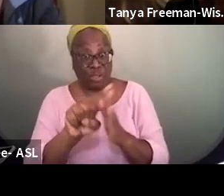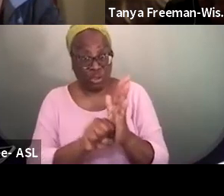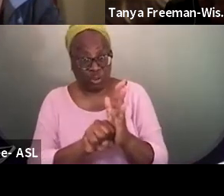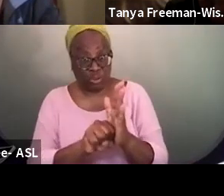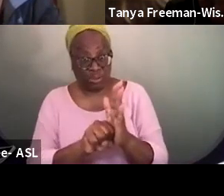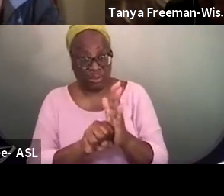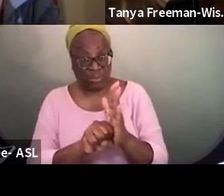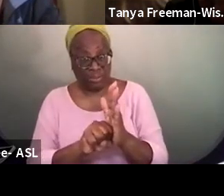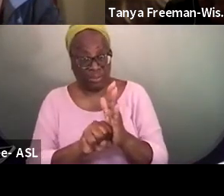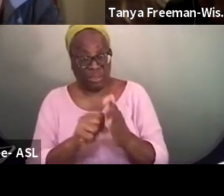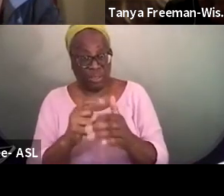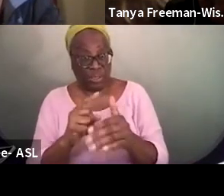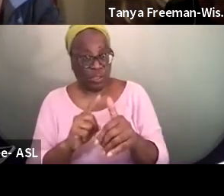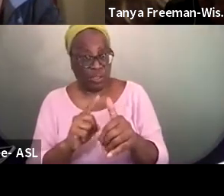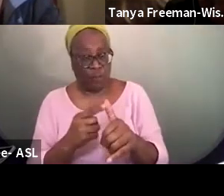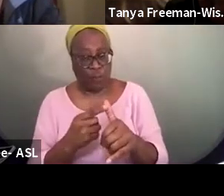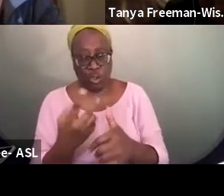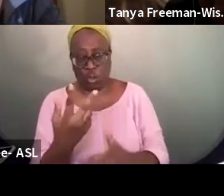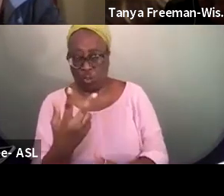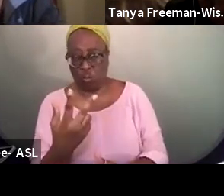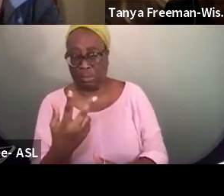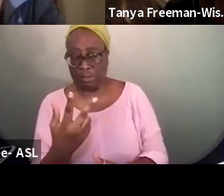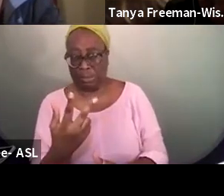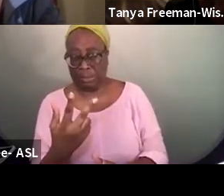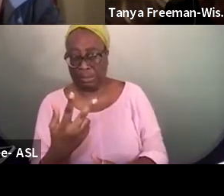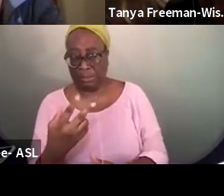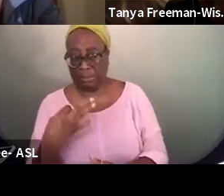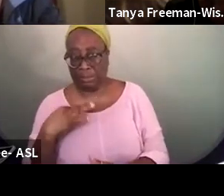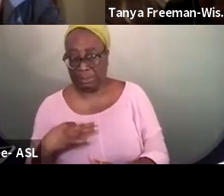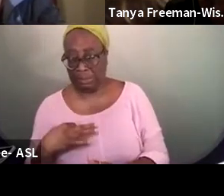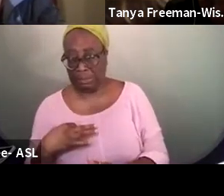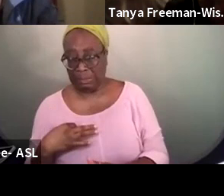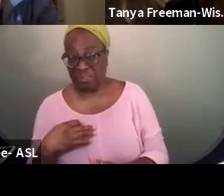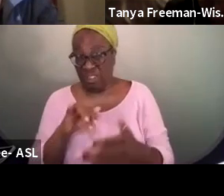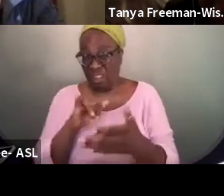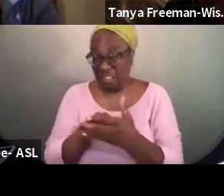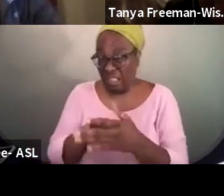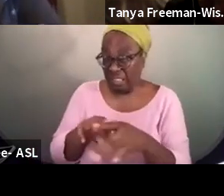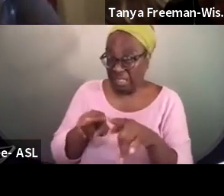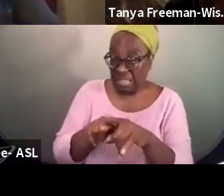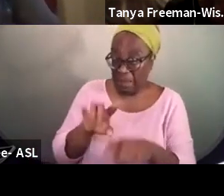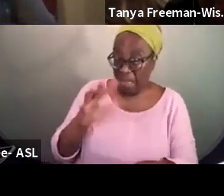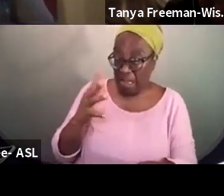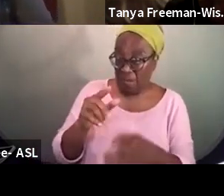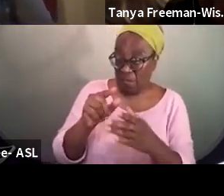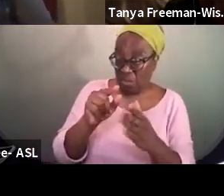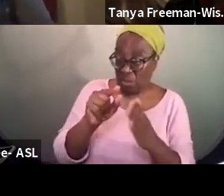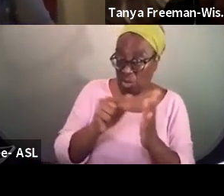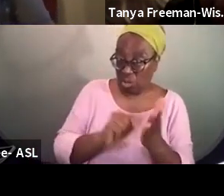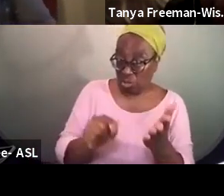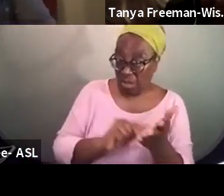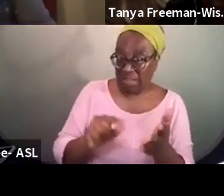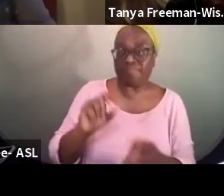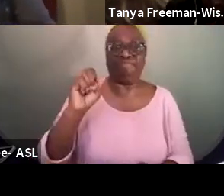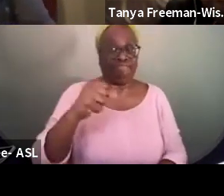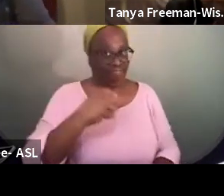in whatever we propose. Is the same thing true of your 5th grade? Yeah, my whole school is on trimesters, but